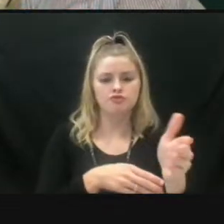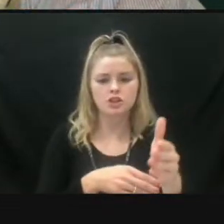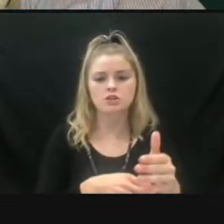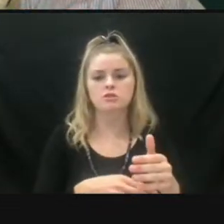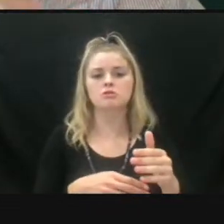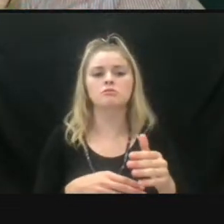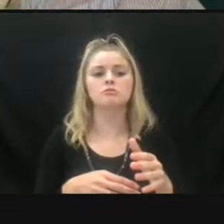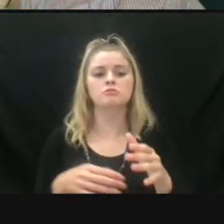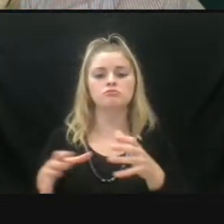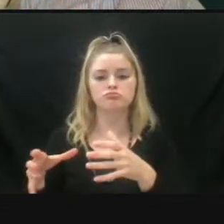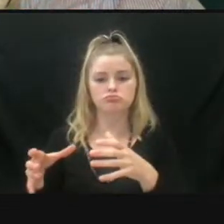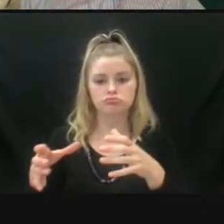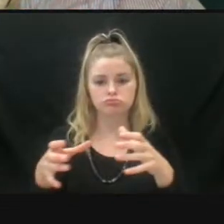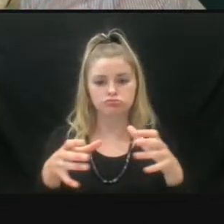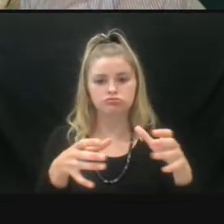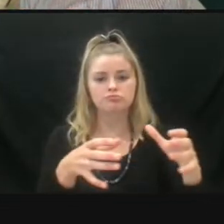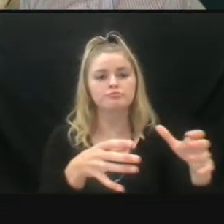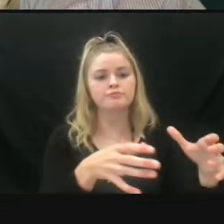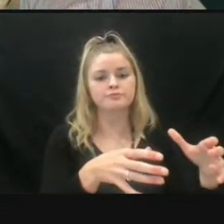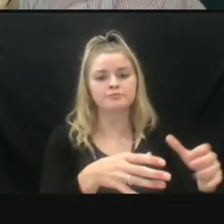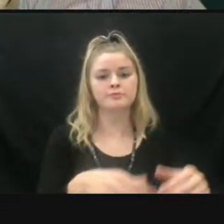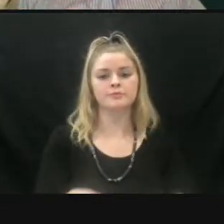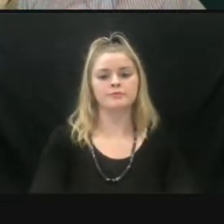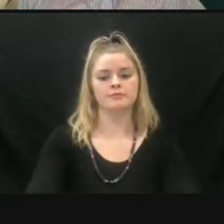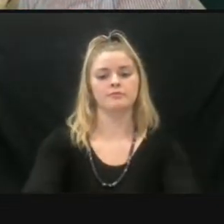the shad and alewife